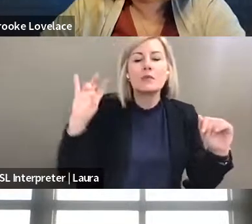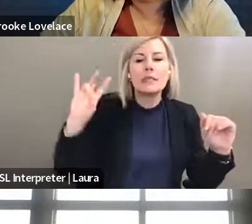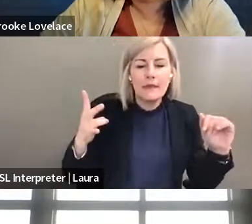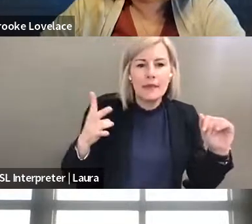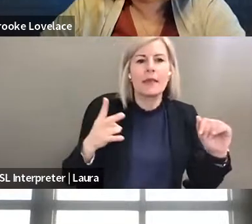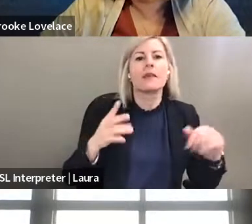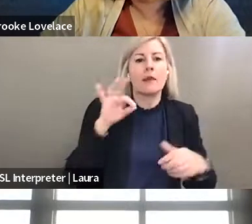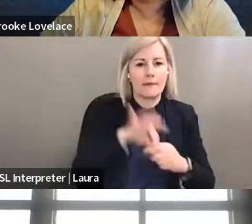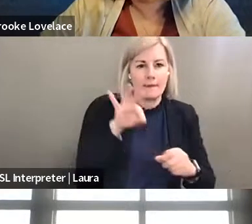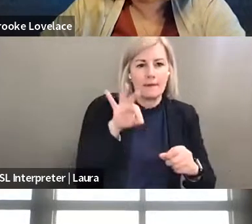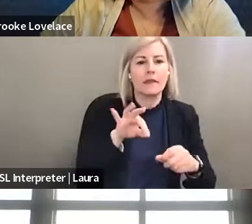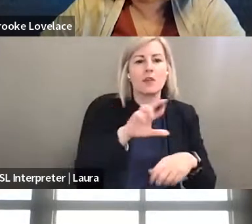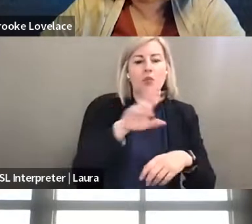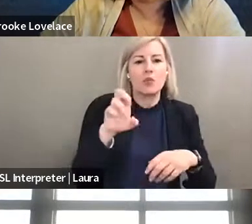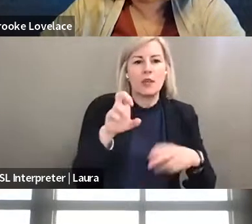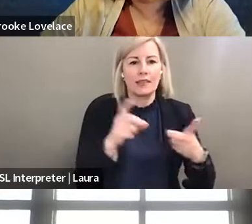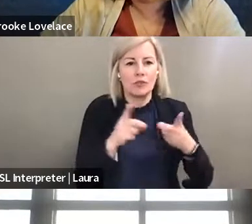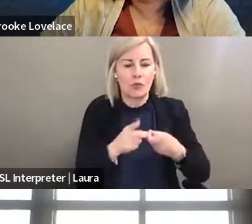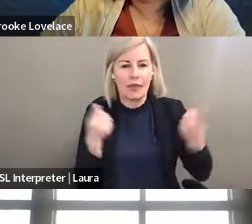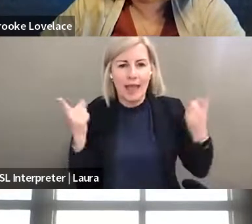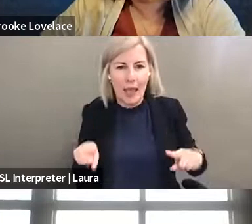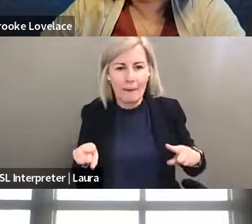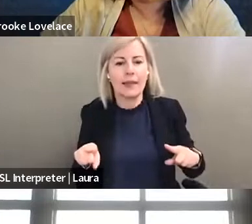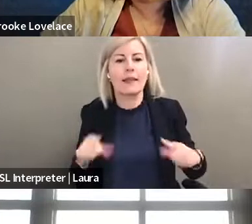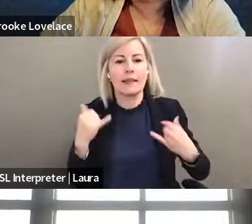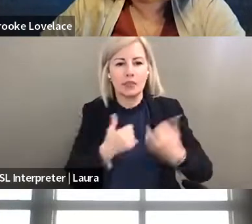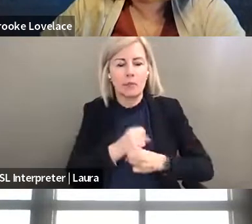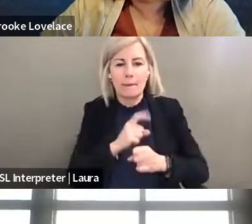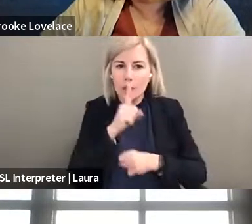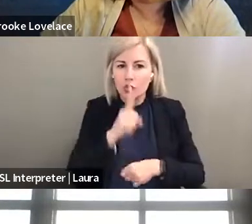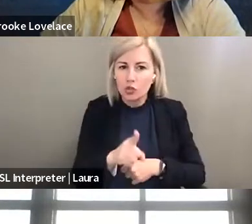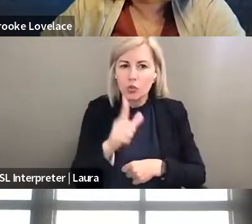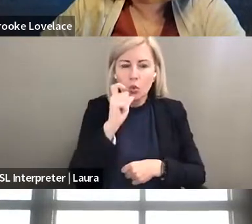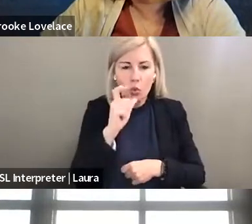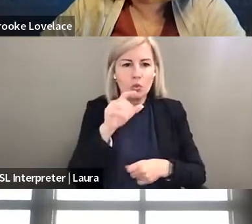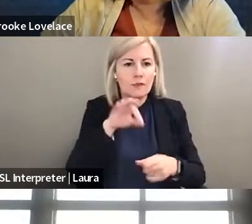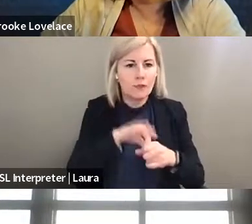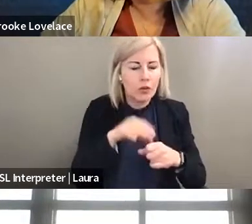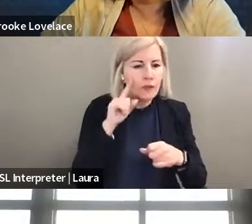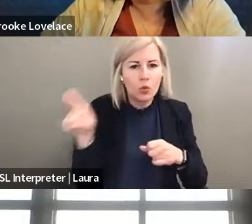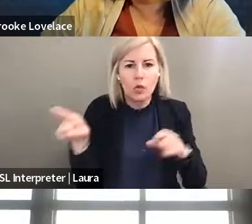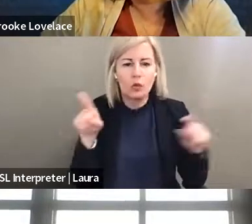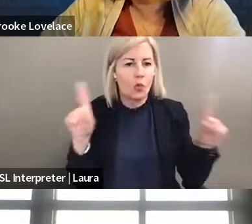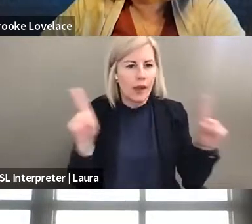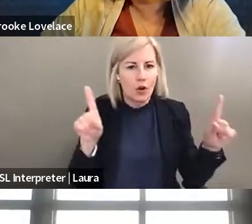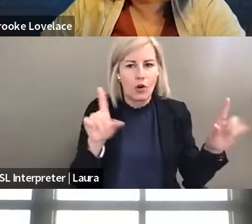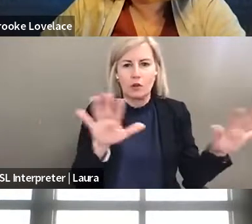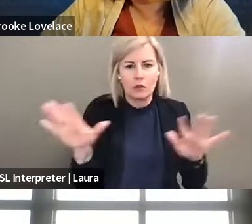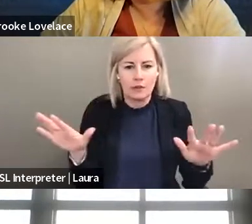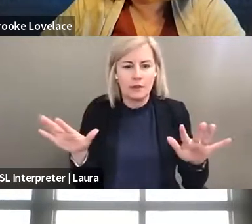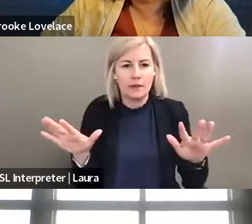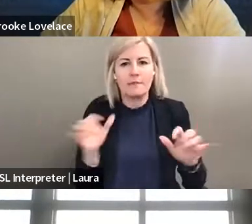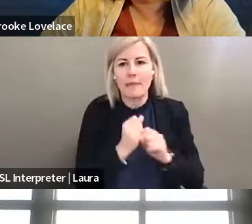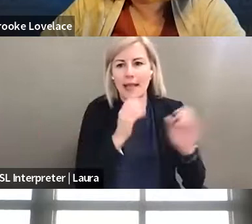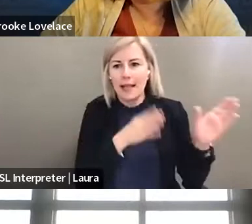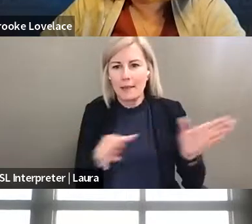primary. Redistricting happened this year. So you want to make sure you know who's voting for you and where they're voting. Put a plan together.